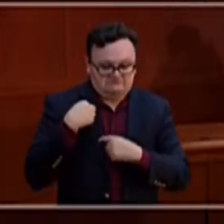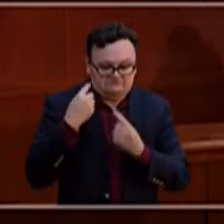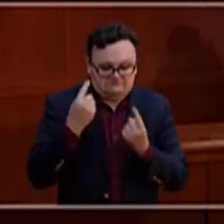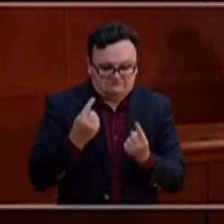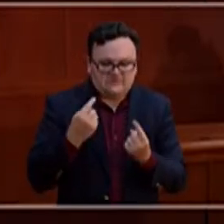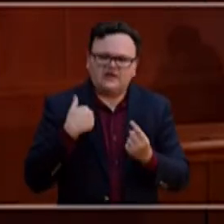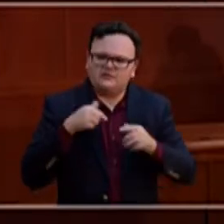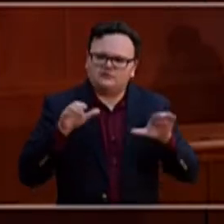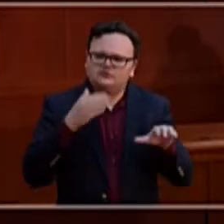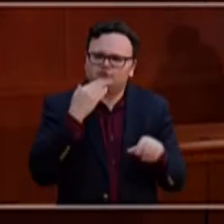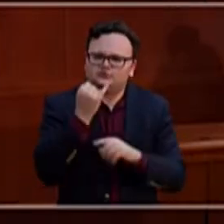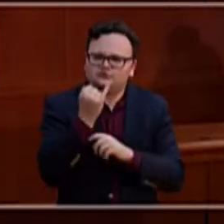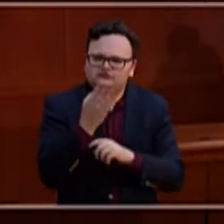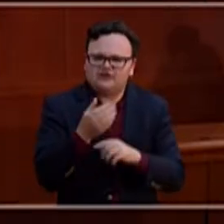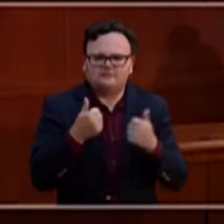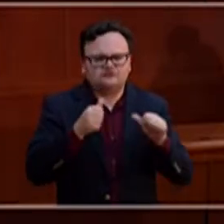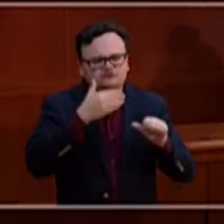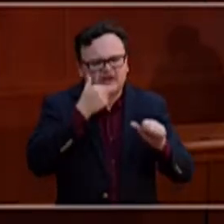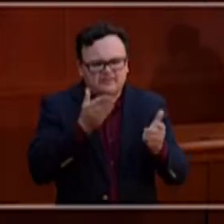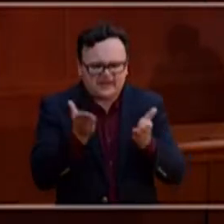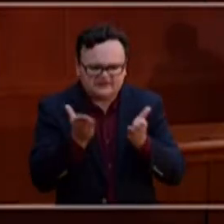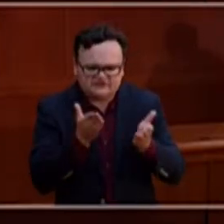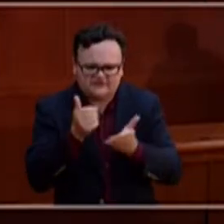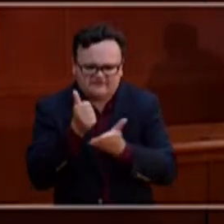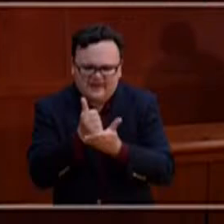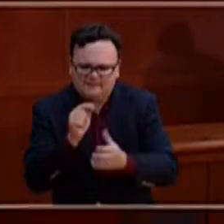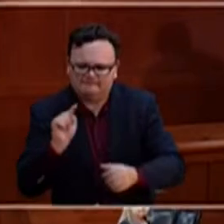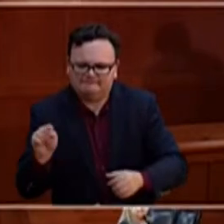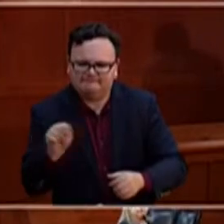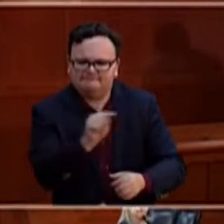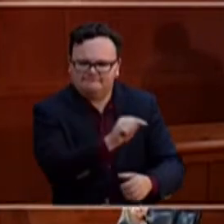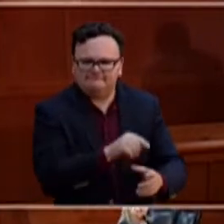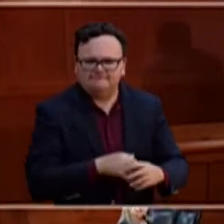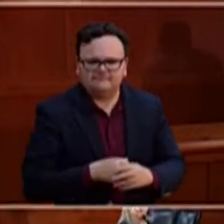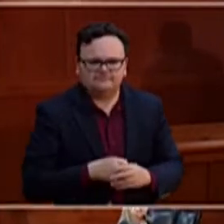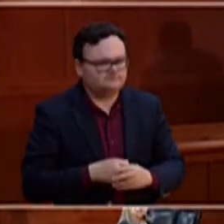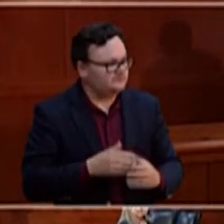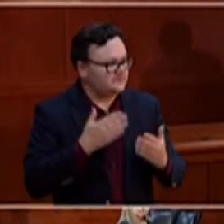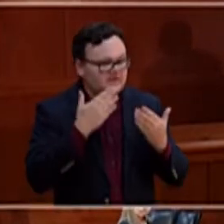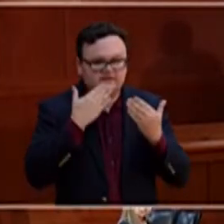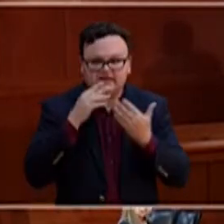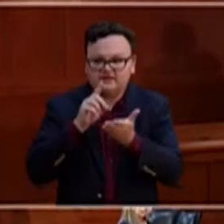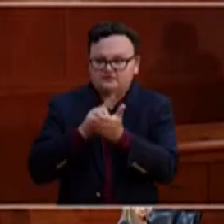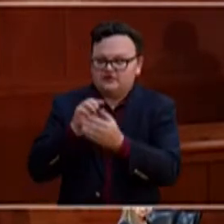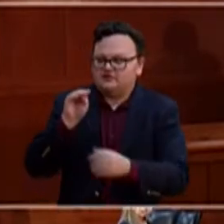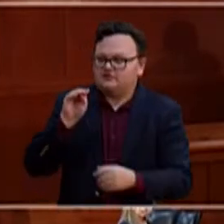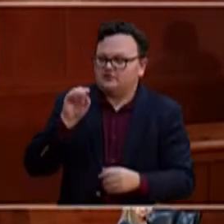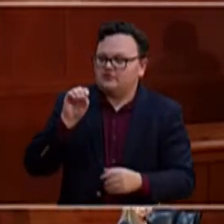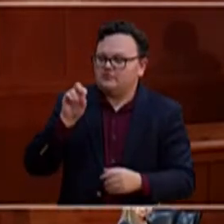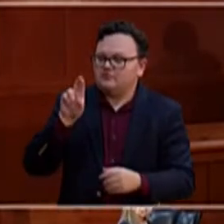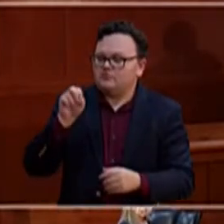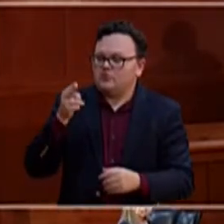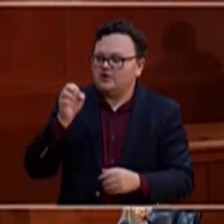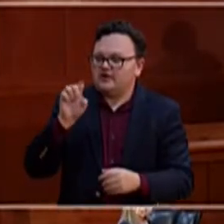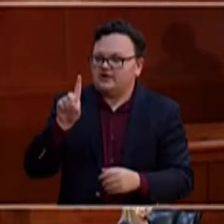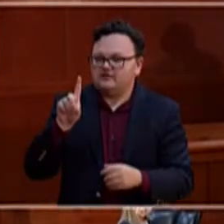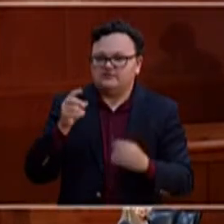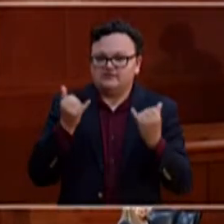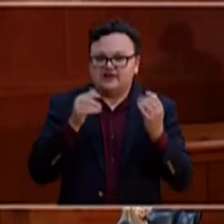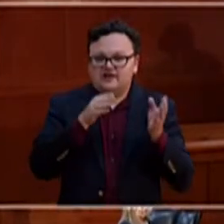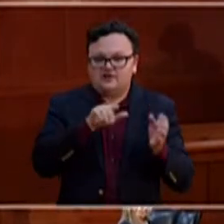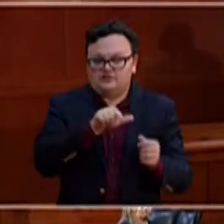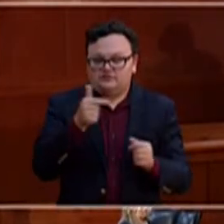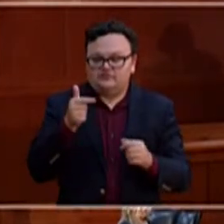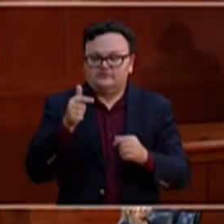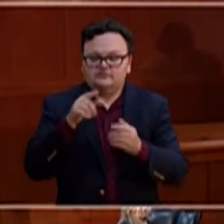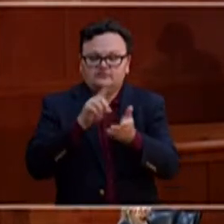really try hard to serve our communities. Well, thanks, Dr. Moorhead. We also have Dr. Scott Brady, Senior Vice President,